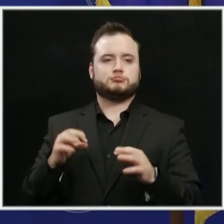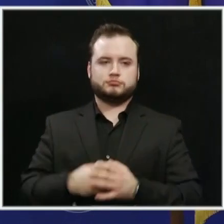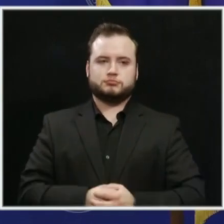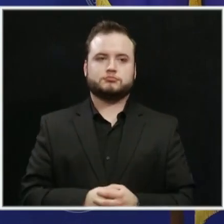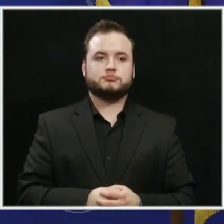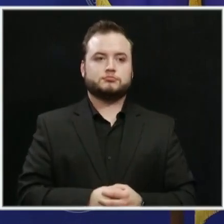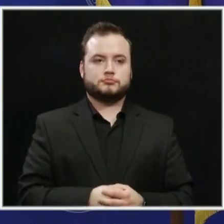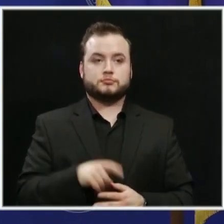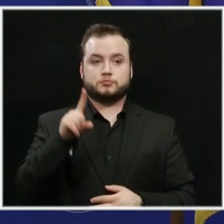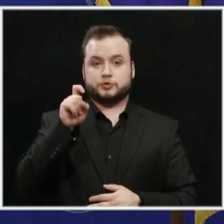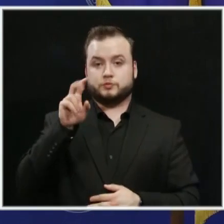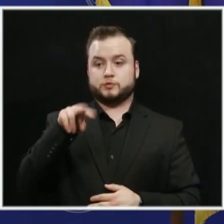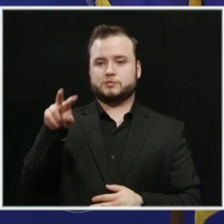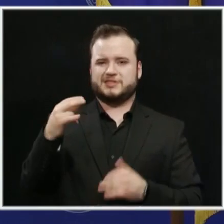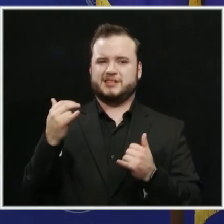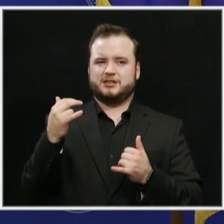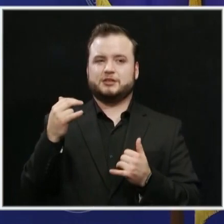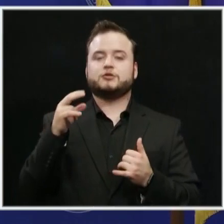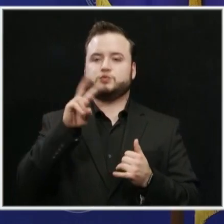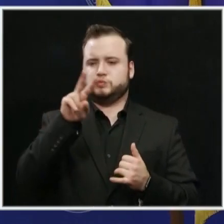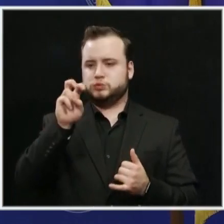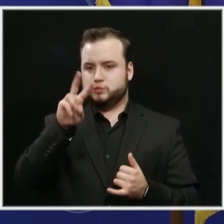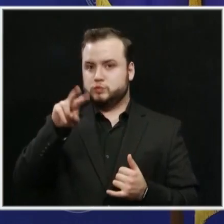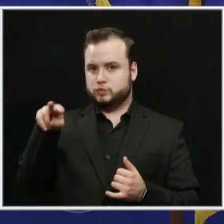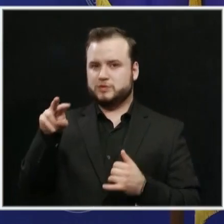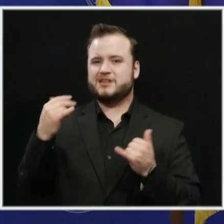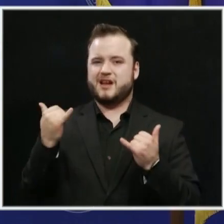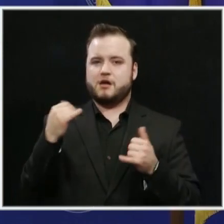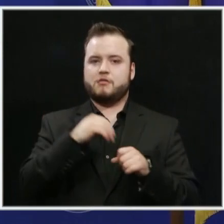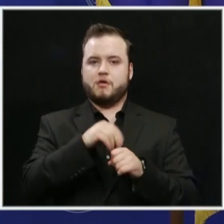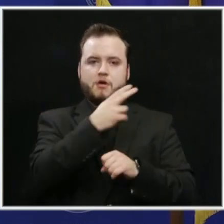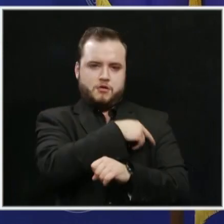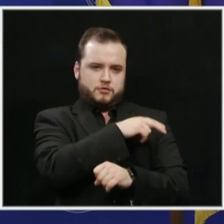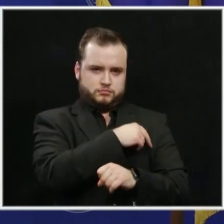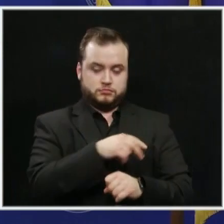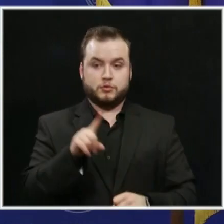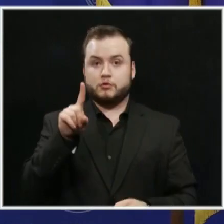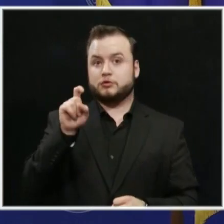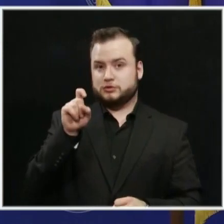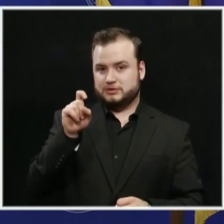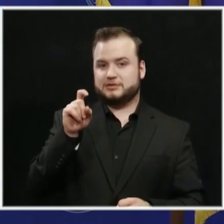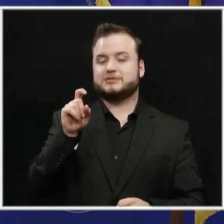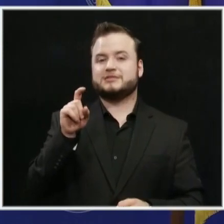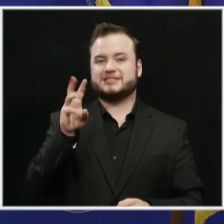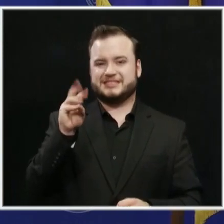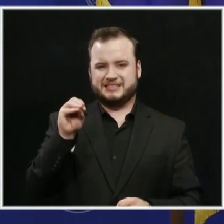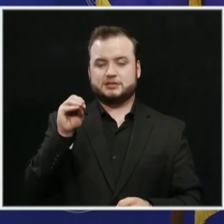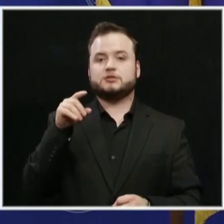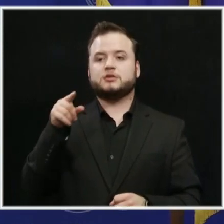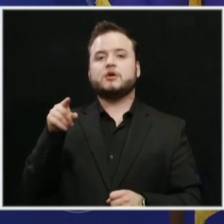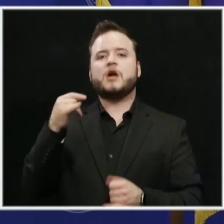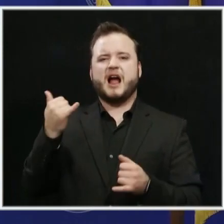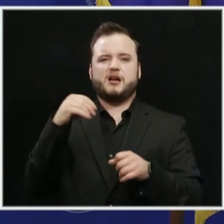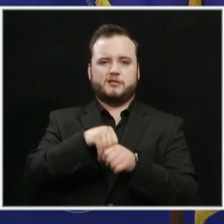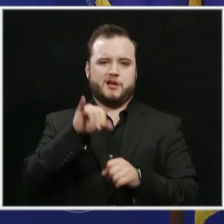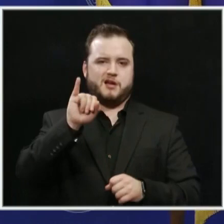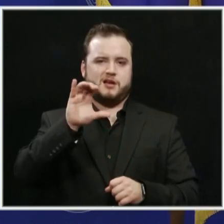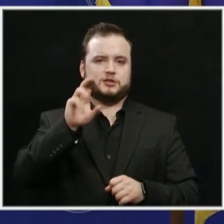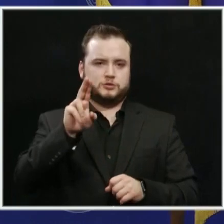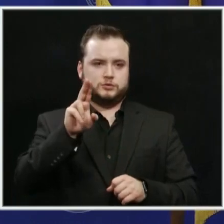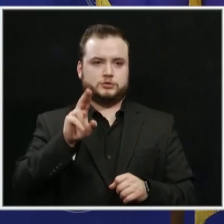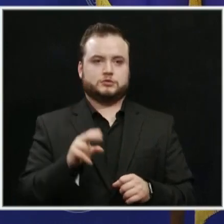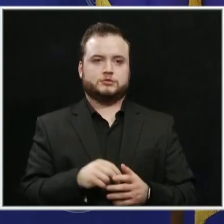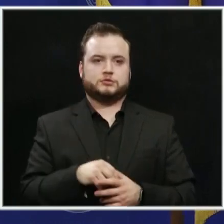hospital. 106 of them are in intensive care. And Dr. Hick is going to talk about how very important it is that we